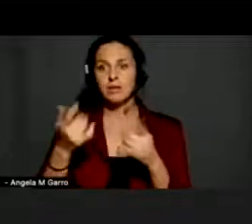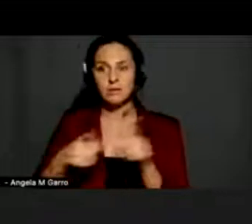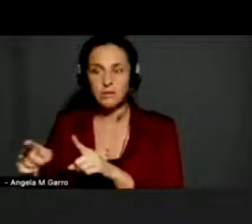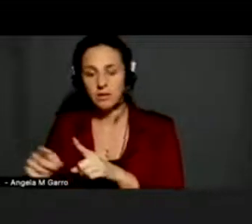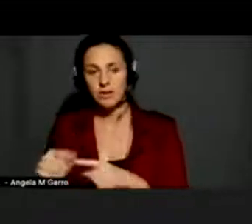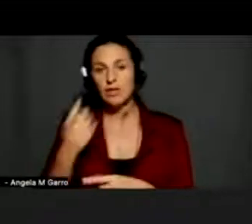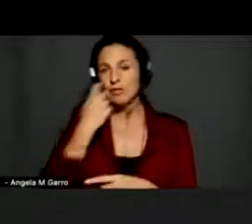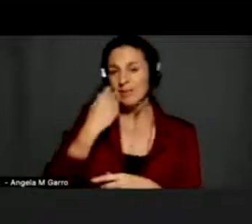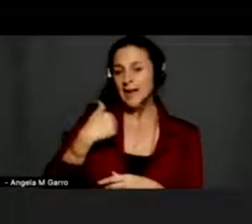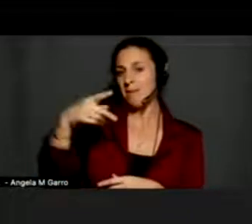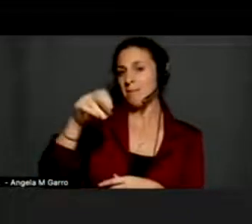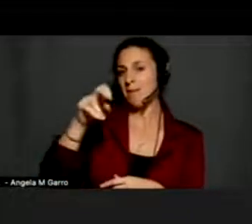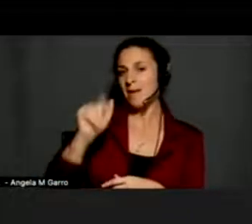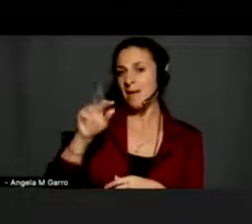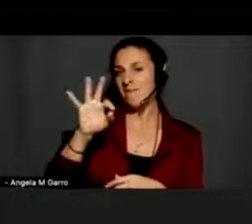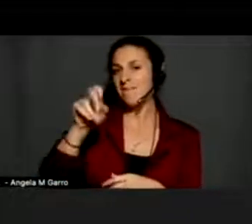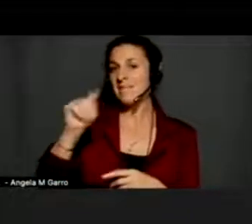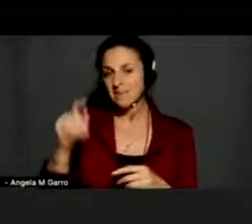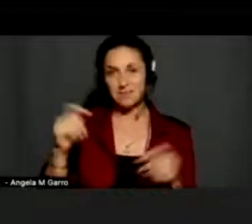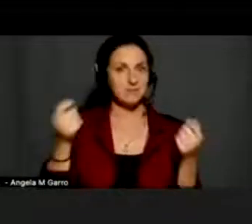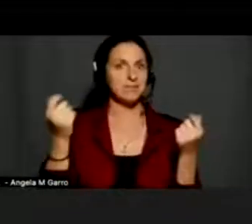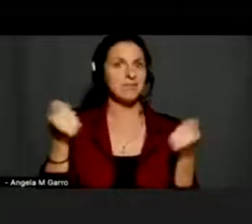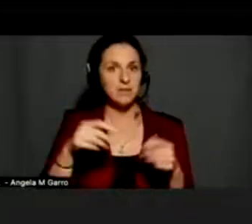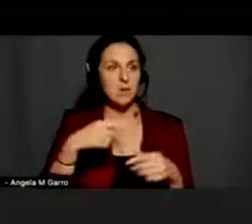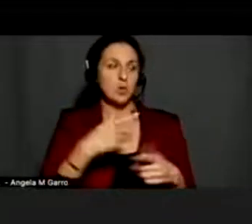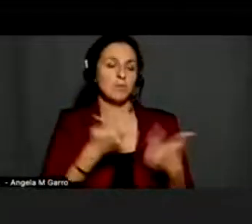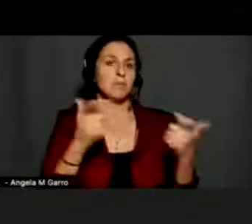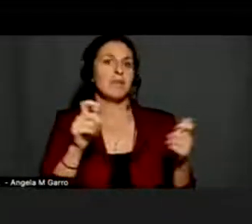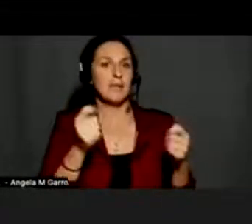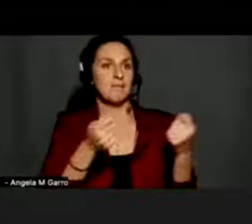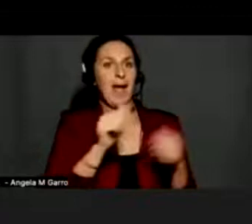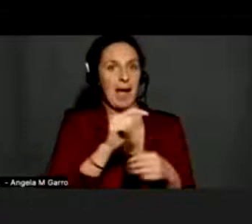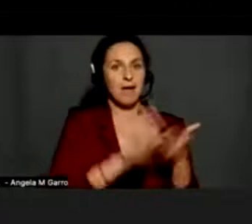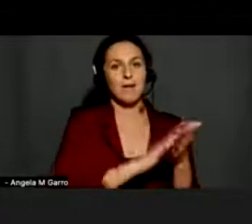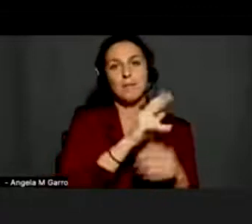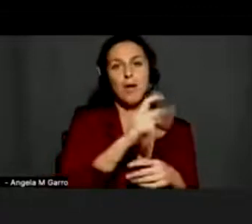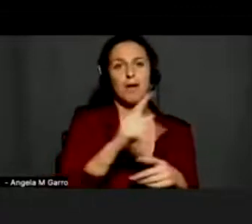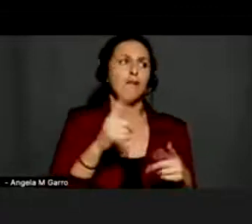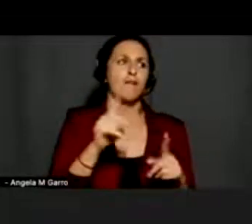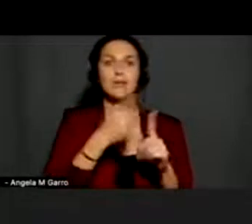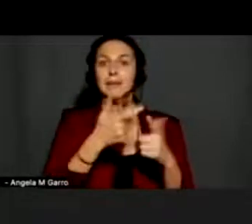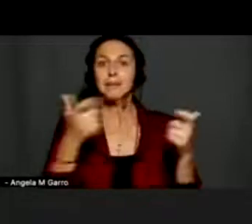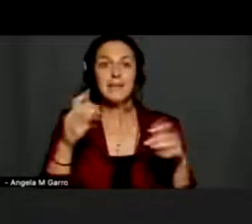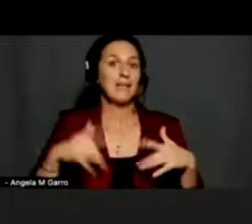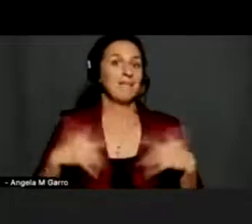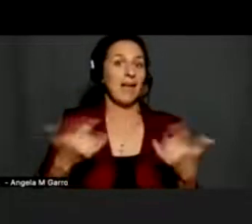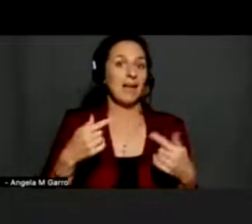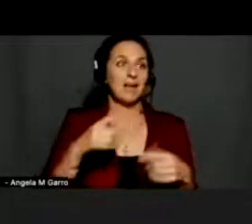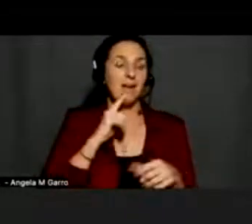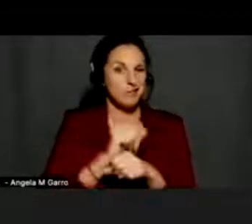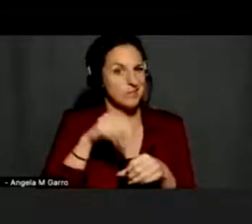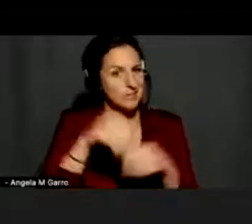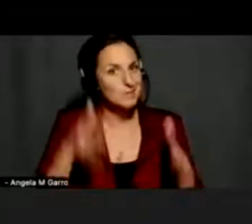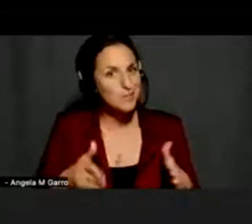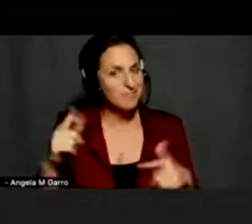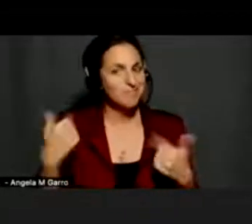Panda Fest at College Park, which is a big festival that we have. It's our first big event that we've actually had in person, and it was